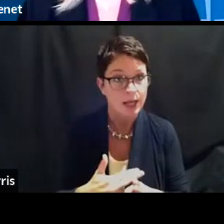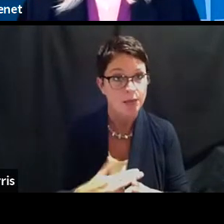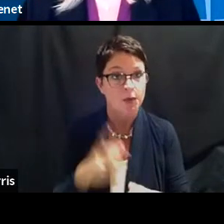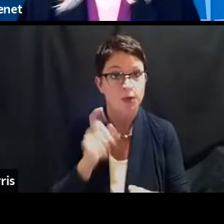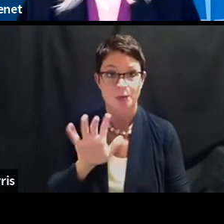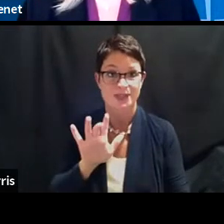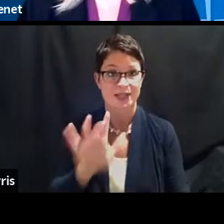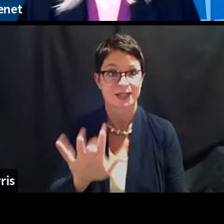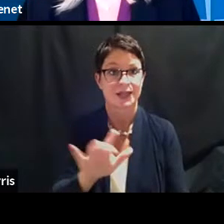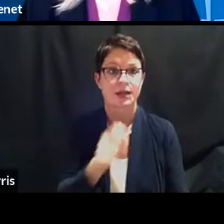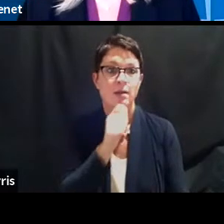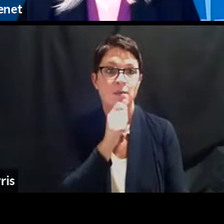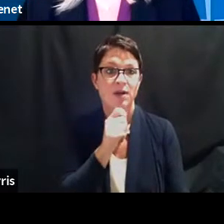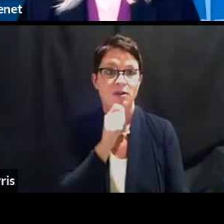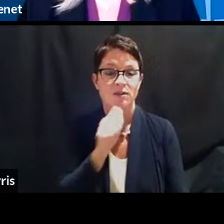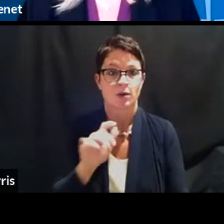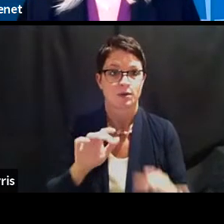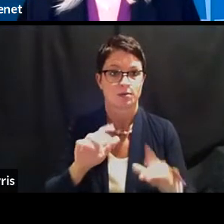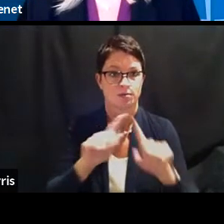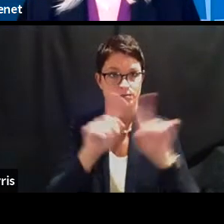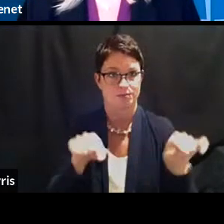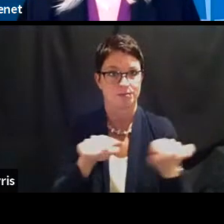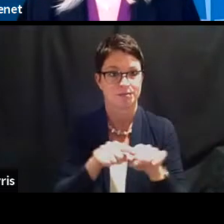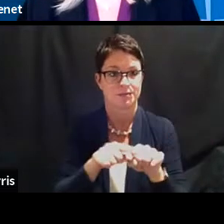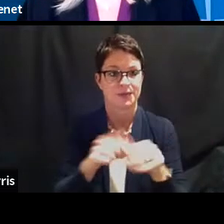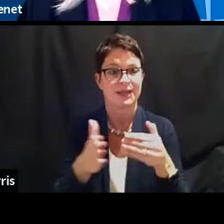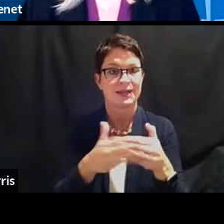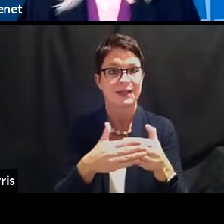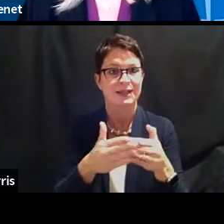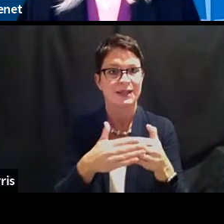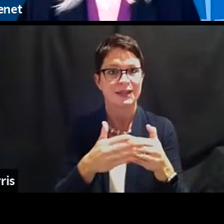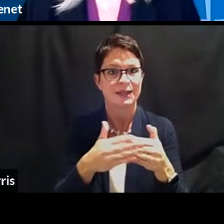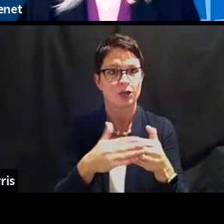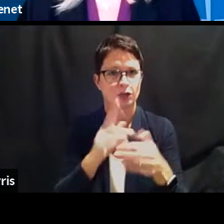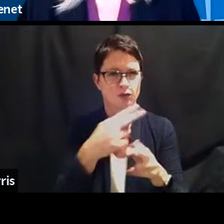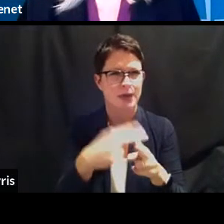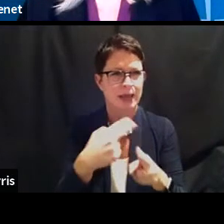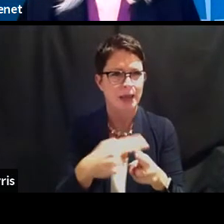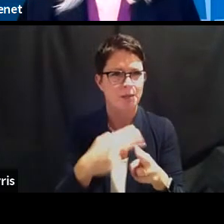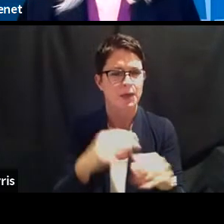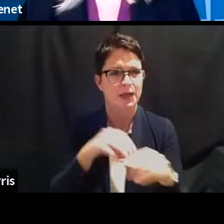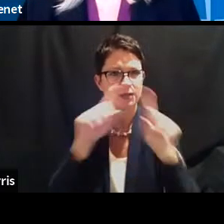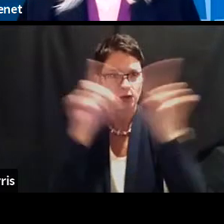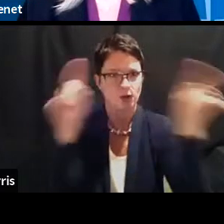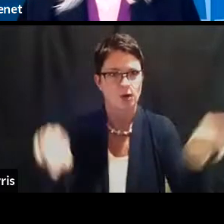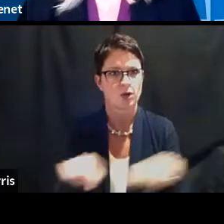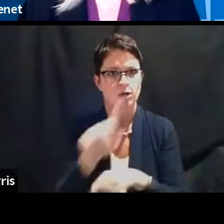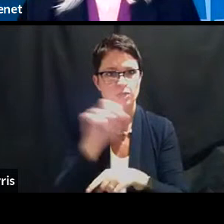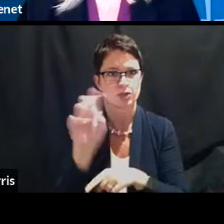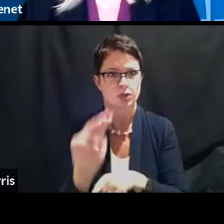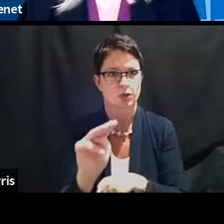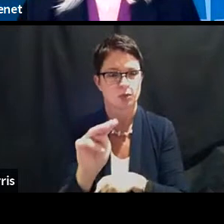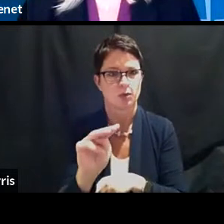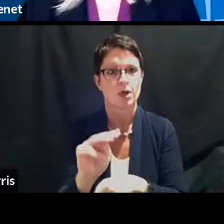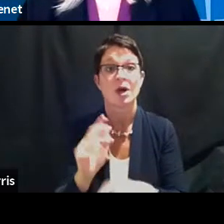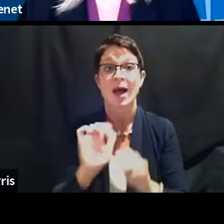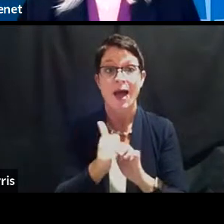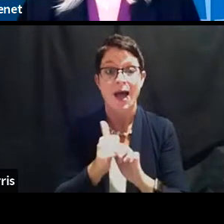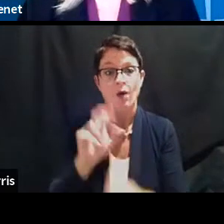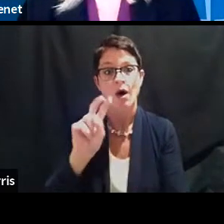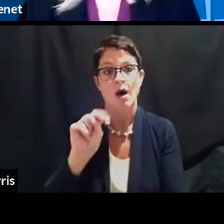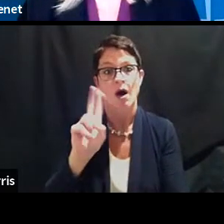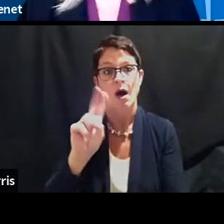click on the microphone symbol next to your name in the Zoom window to unmute